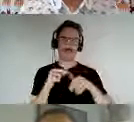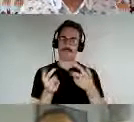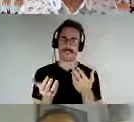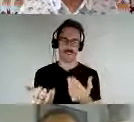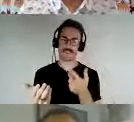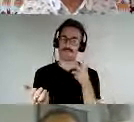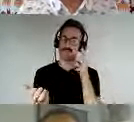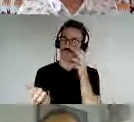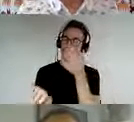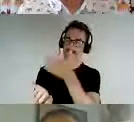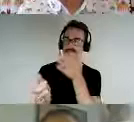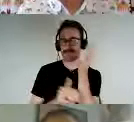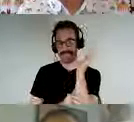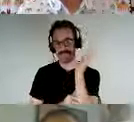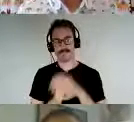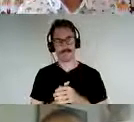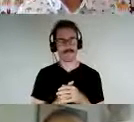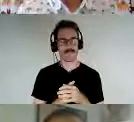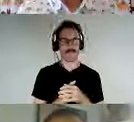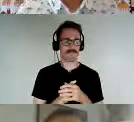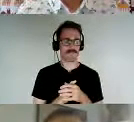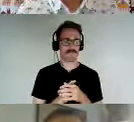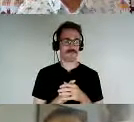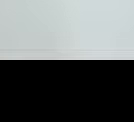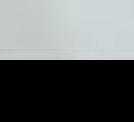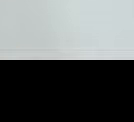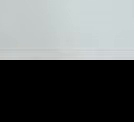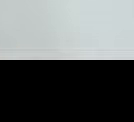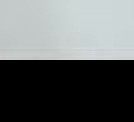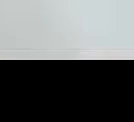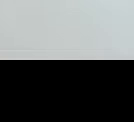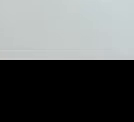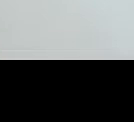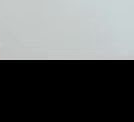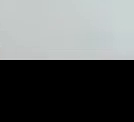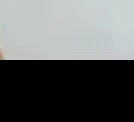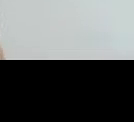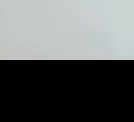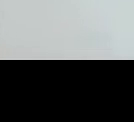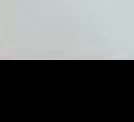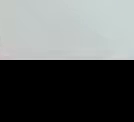say. Thank you so much. I'm unmuted.